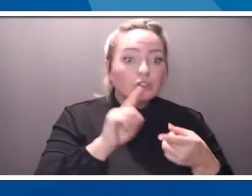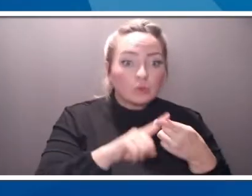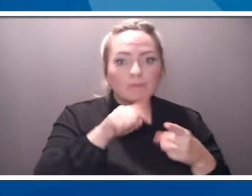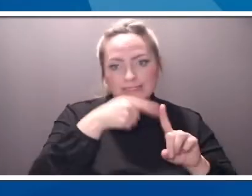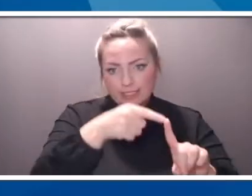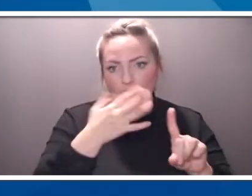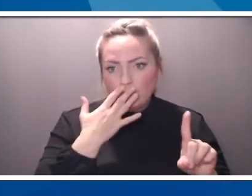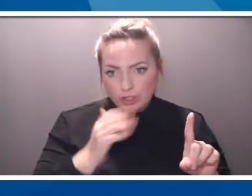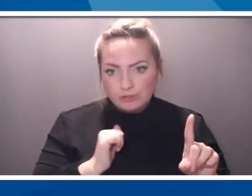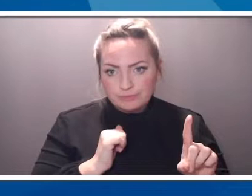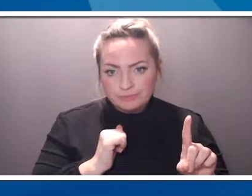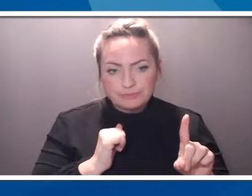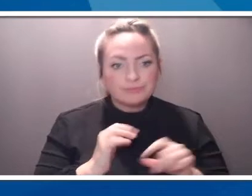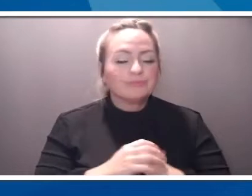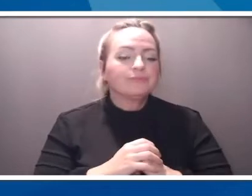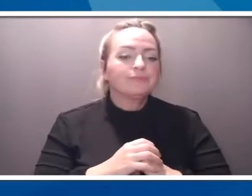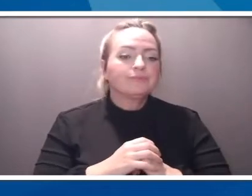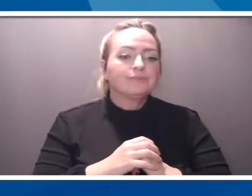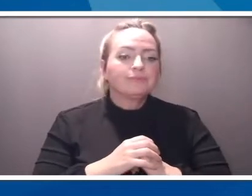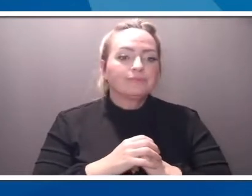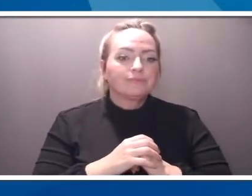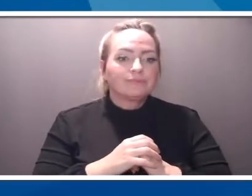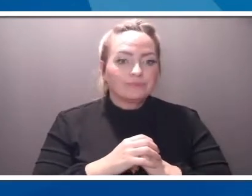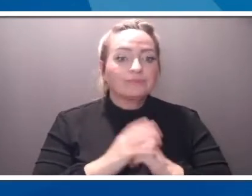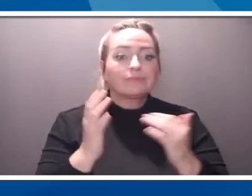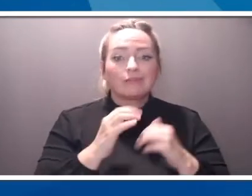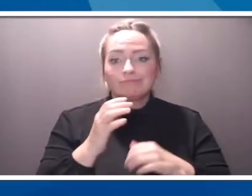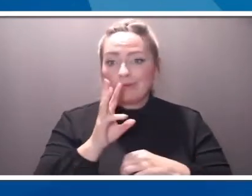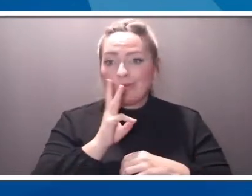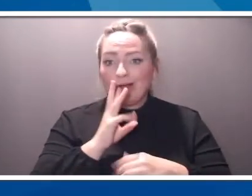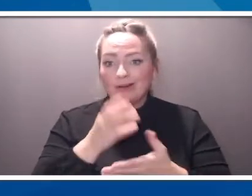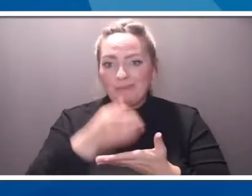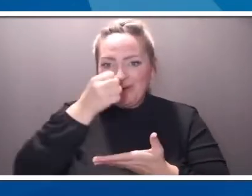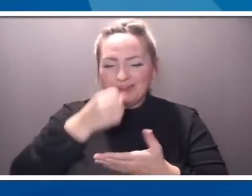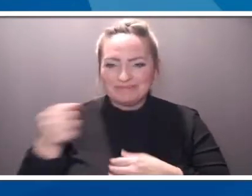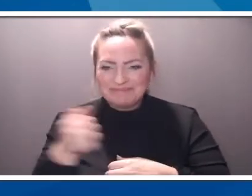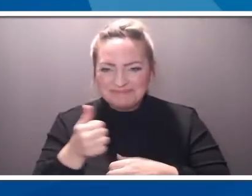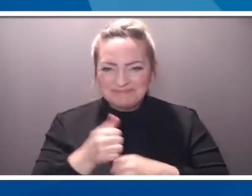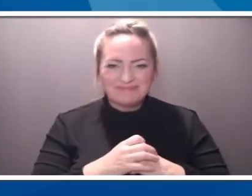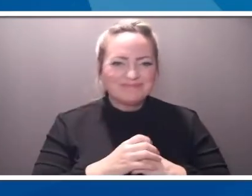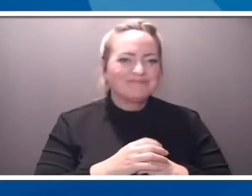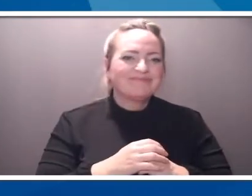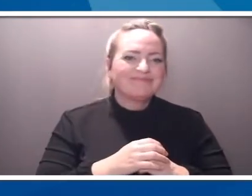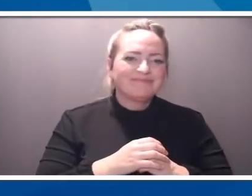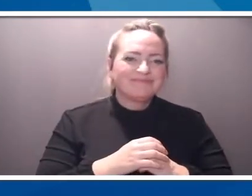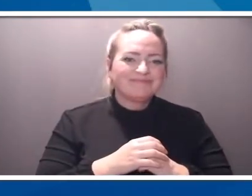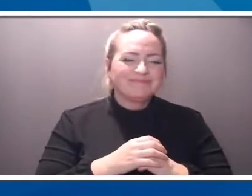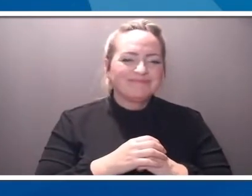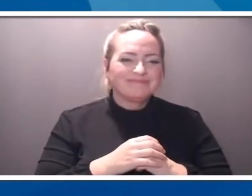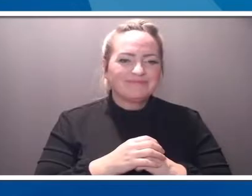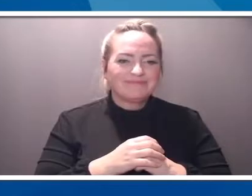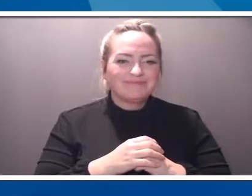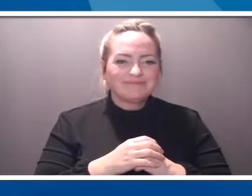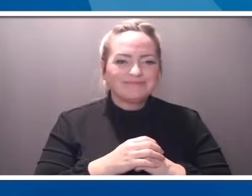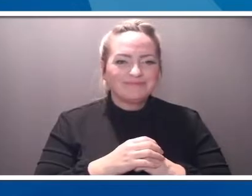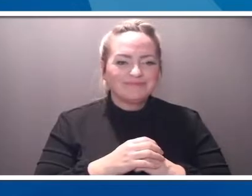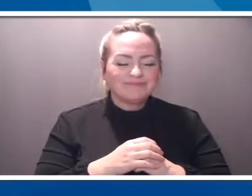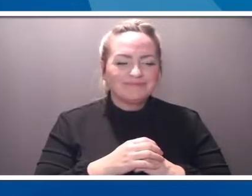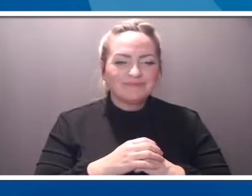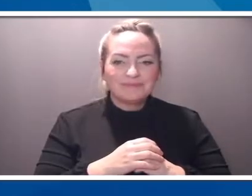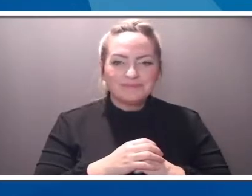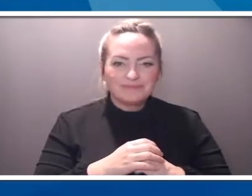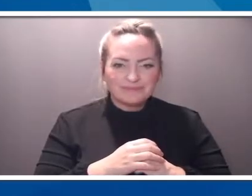are referring to those particular colors. I'm going to go and grab my bottle of water. Ugh.